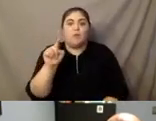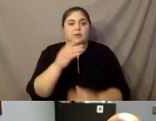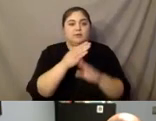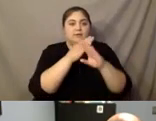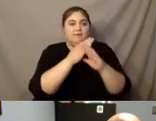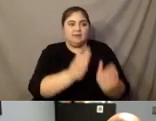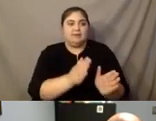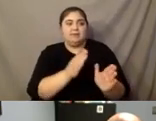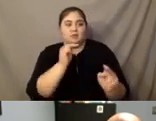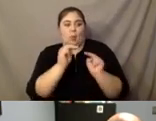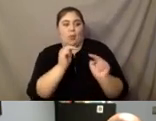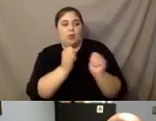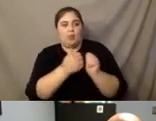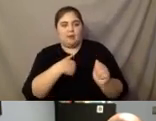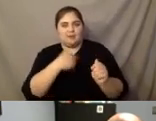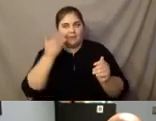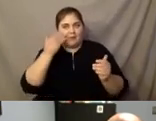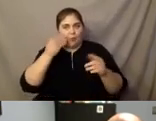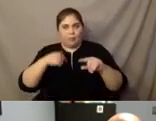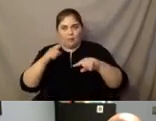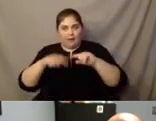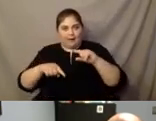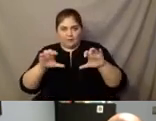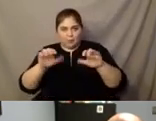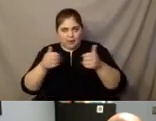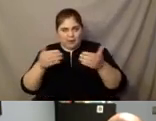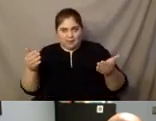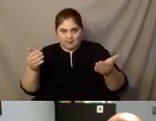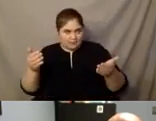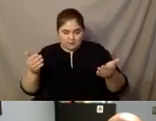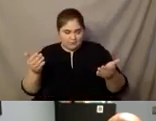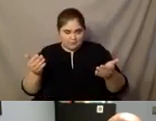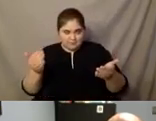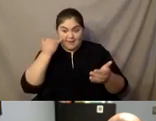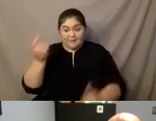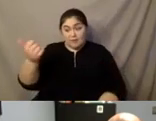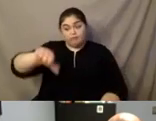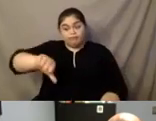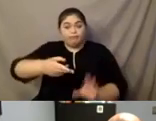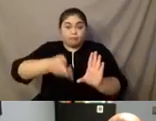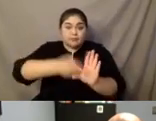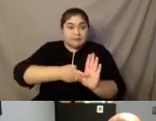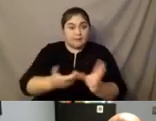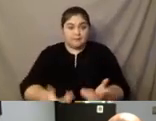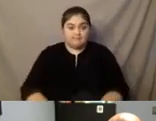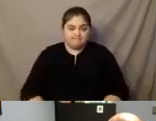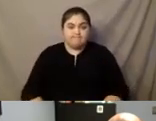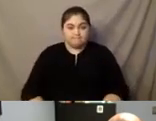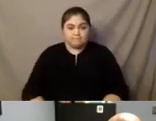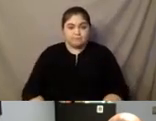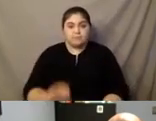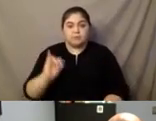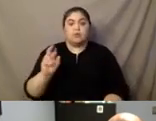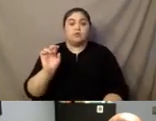we know that they know that we can't do much of anything if they just, refuse to participate. Jordan mentioned